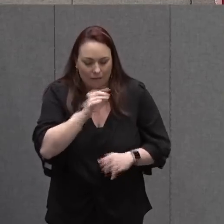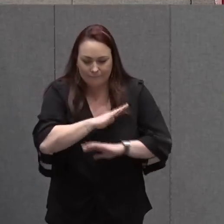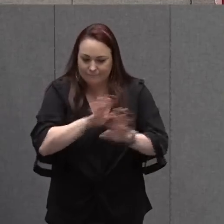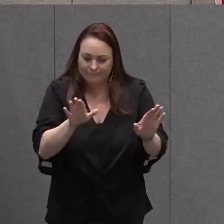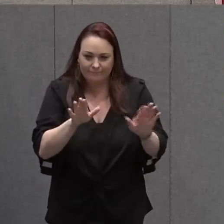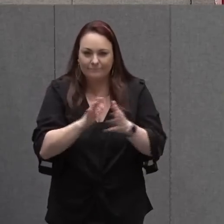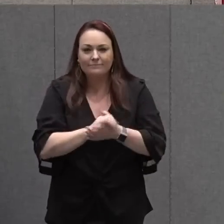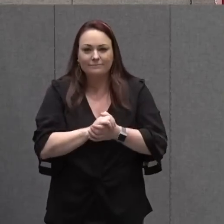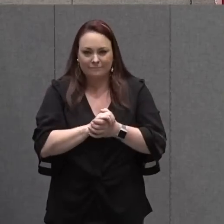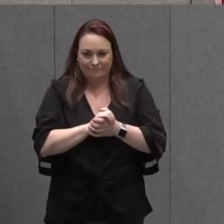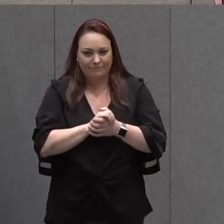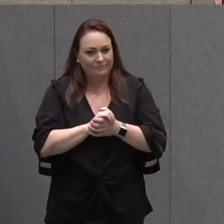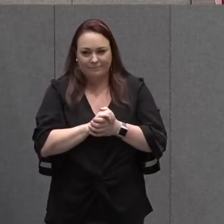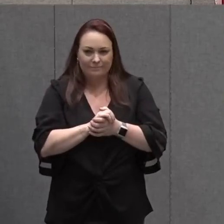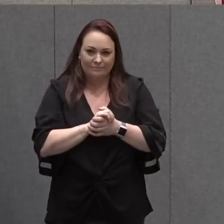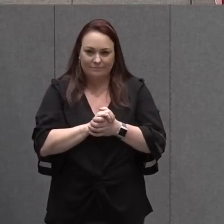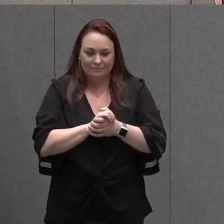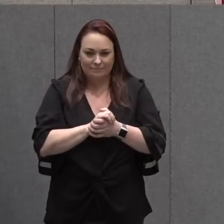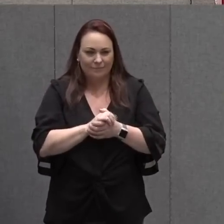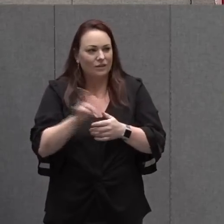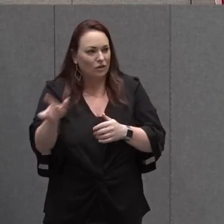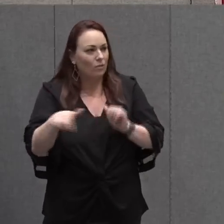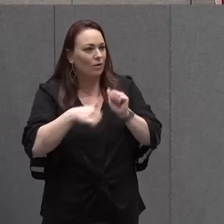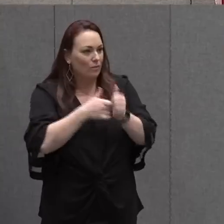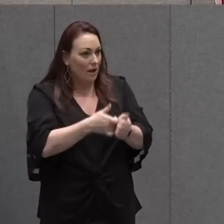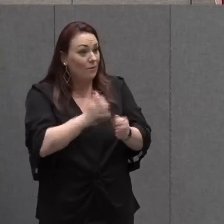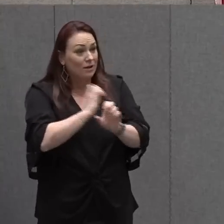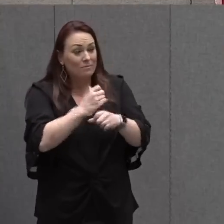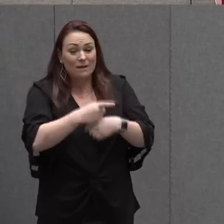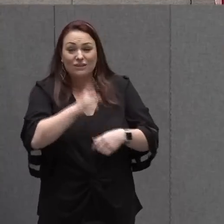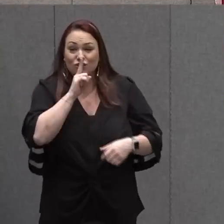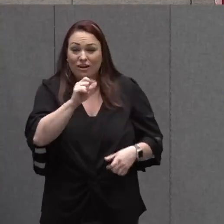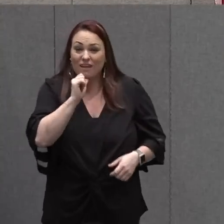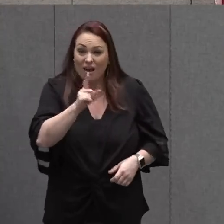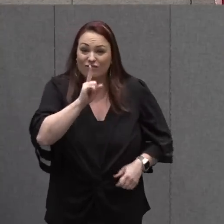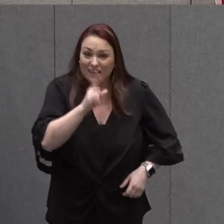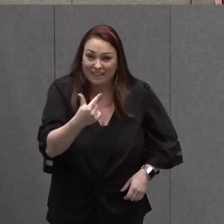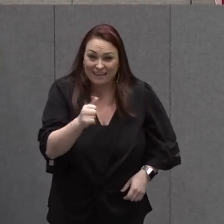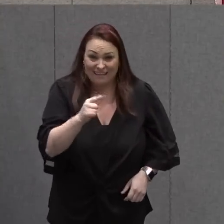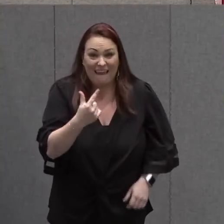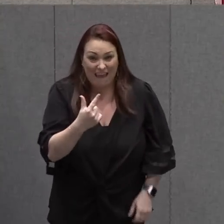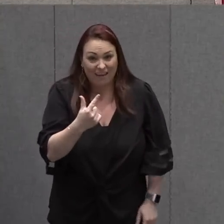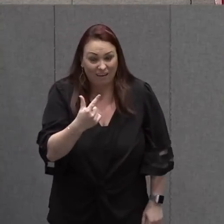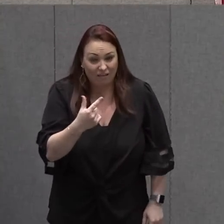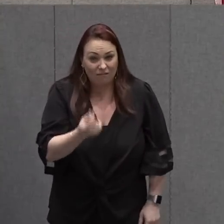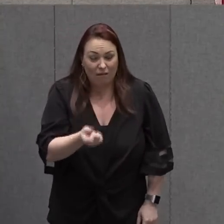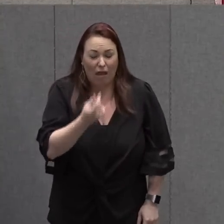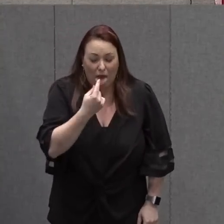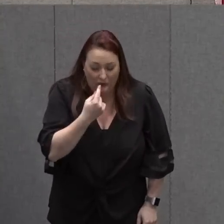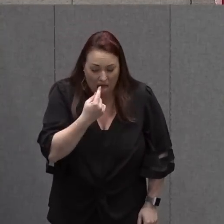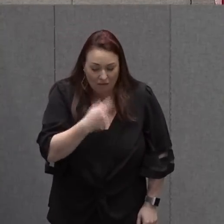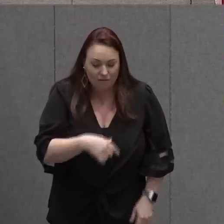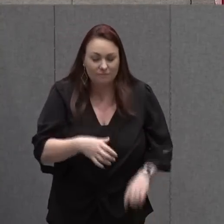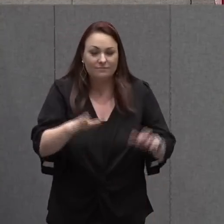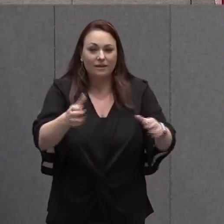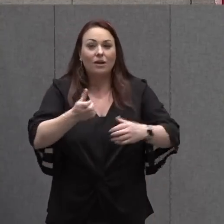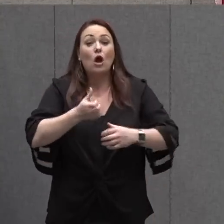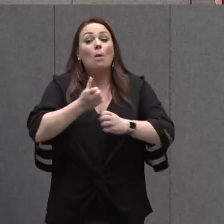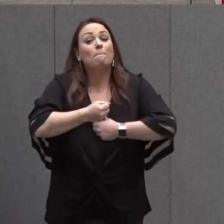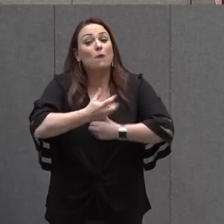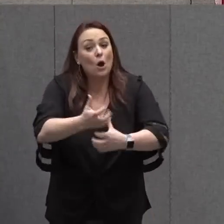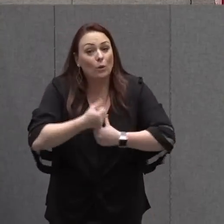right track. I was just checking to make sure you weren't gagging. Oh. So, like Mr. R said, poems and poetry... Make us